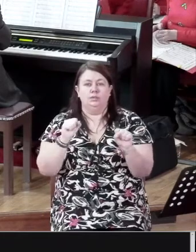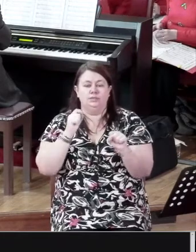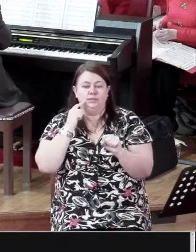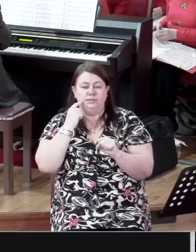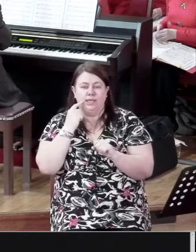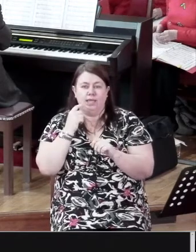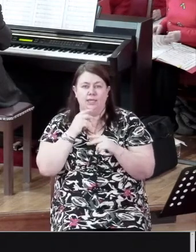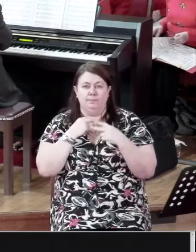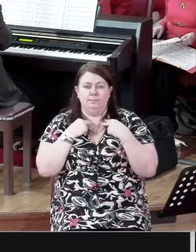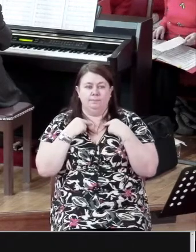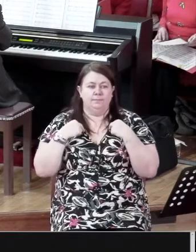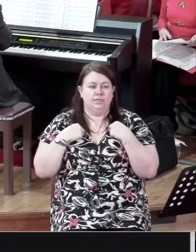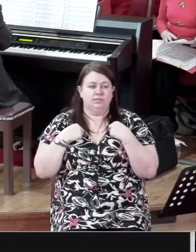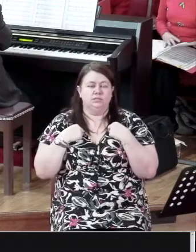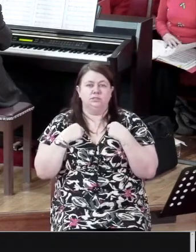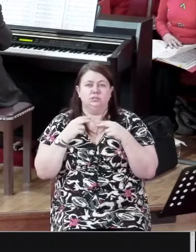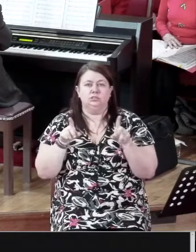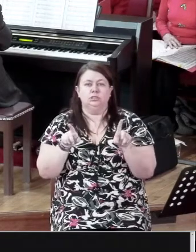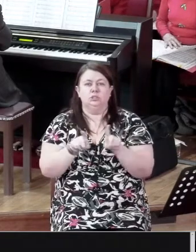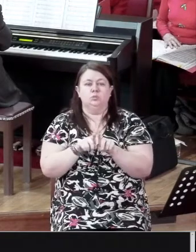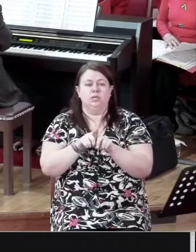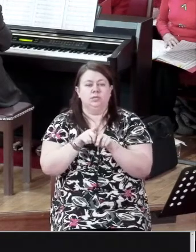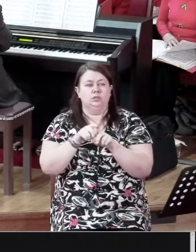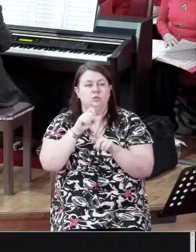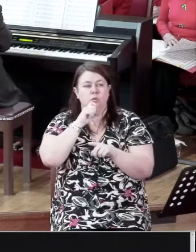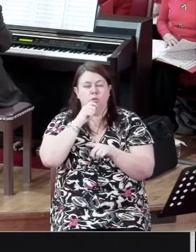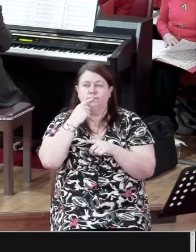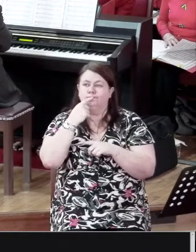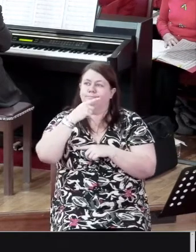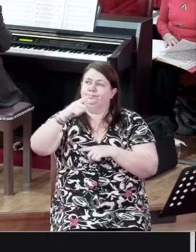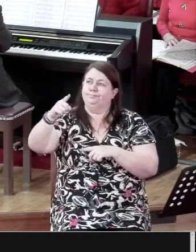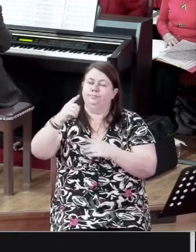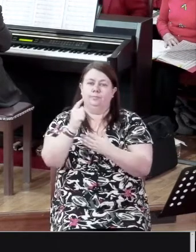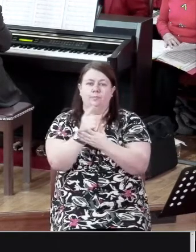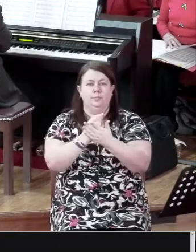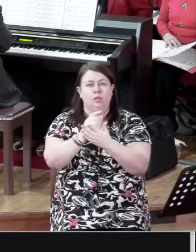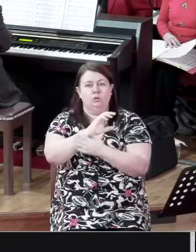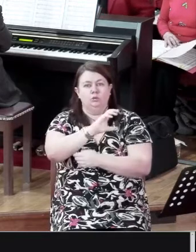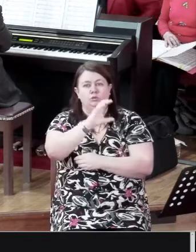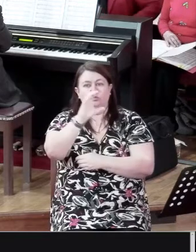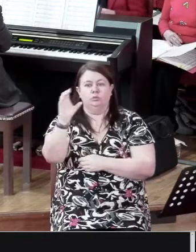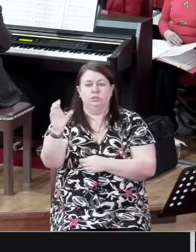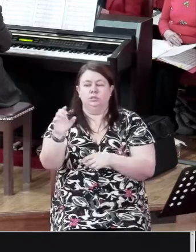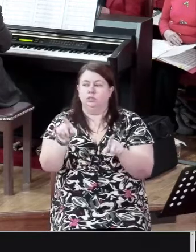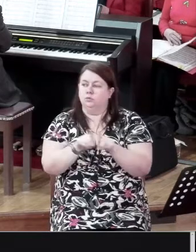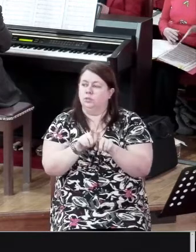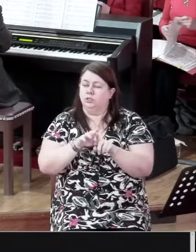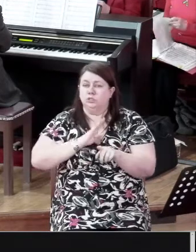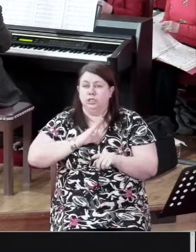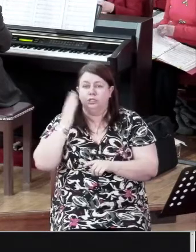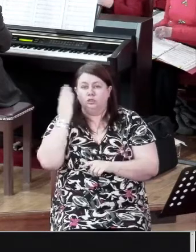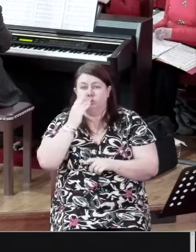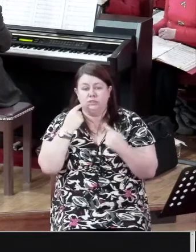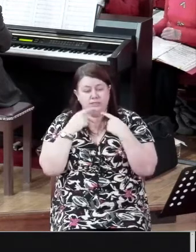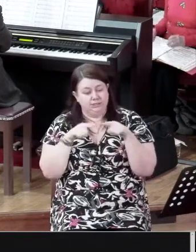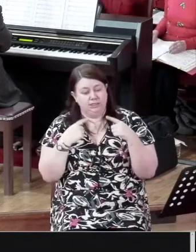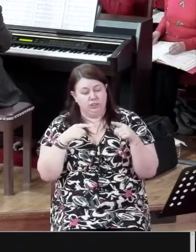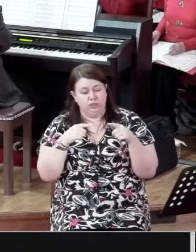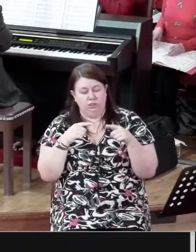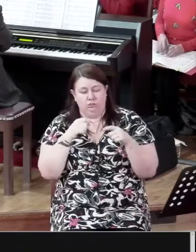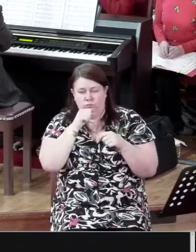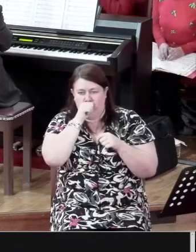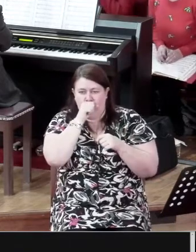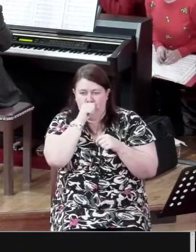also all who proclaim Christ, and that includes, of course, our Sunday school teachers and our creche